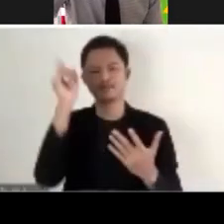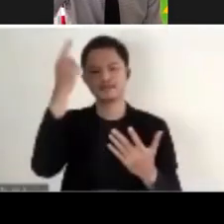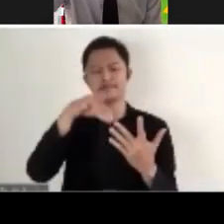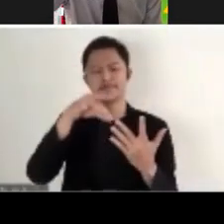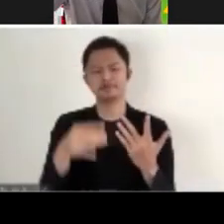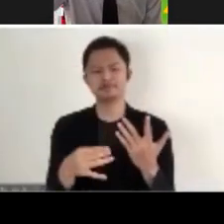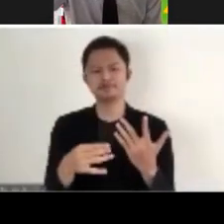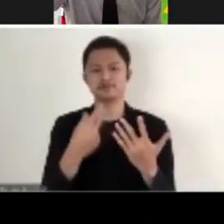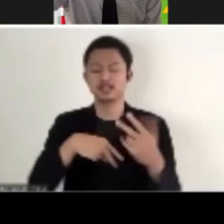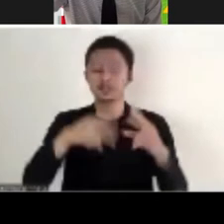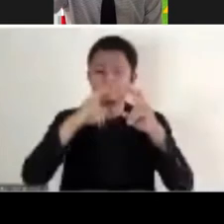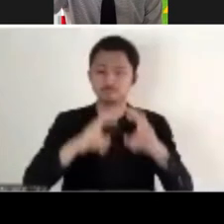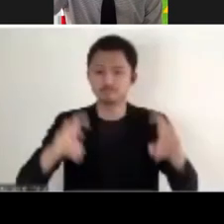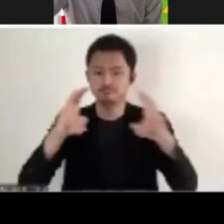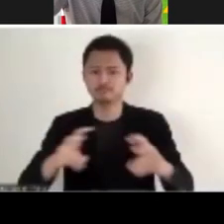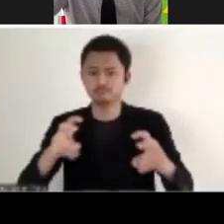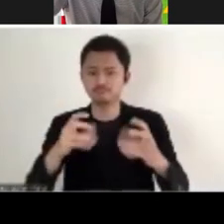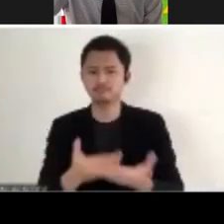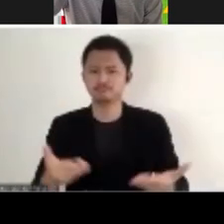on the